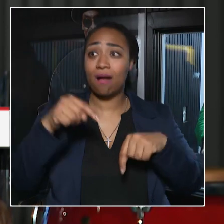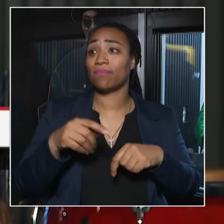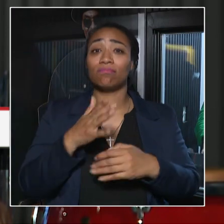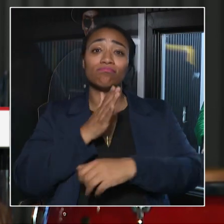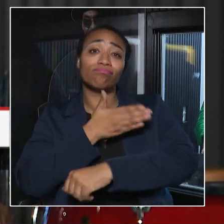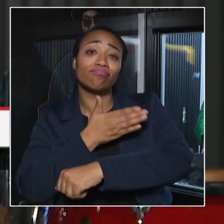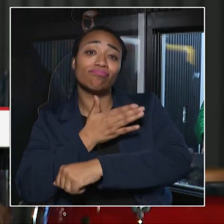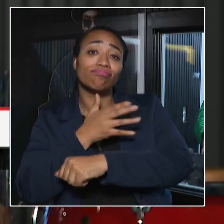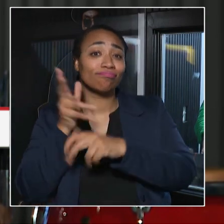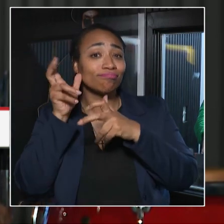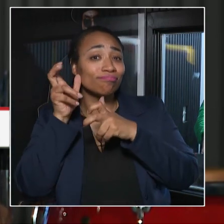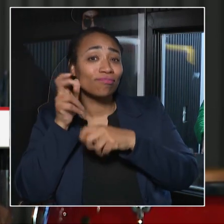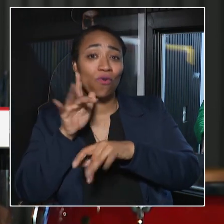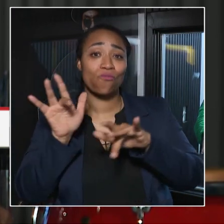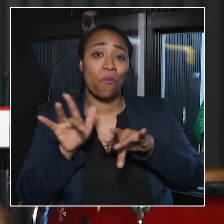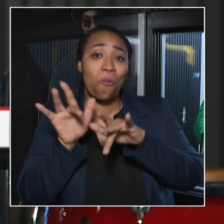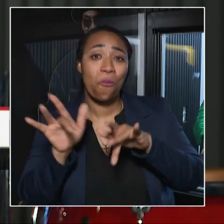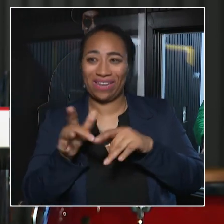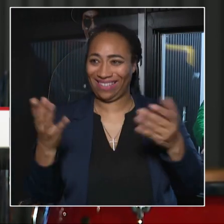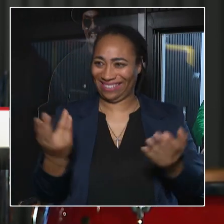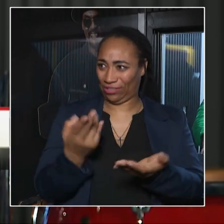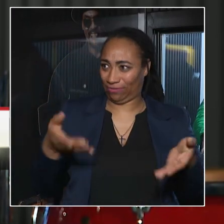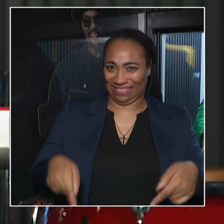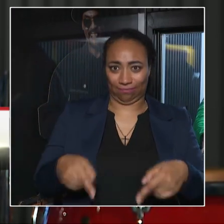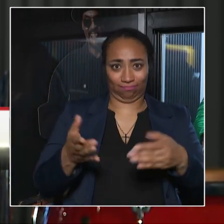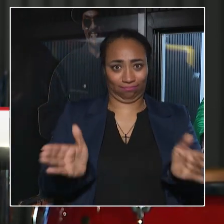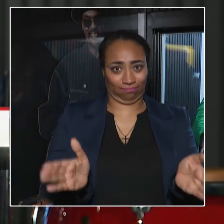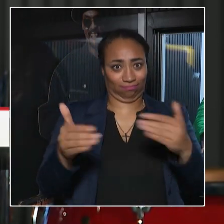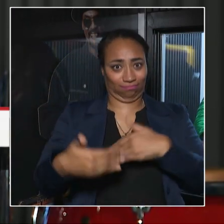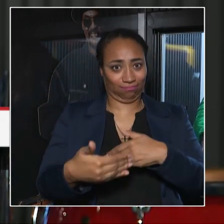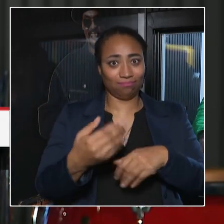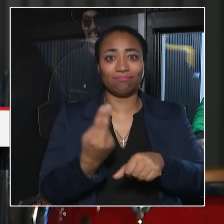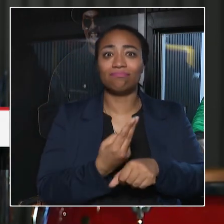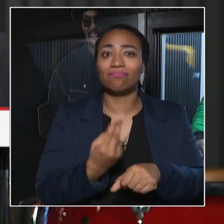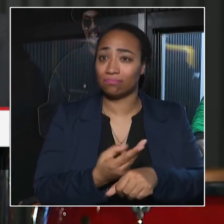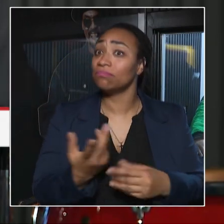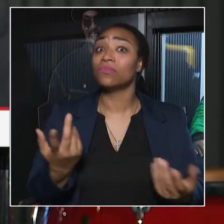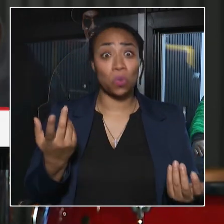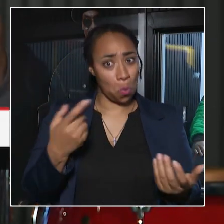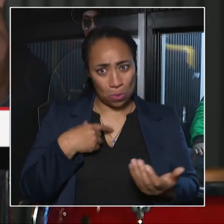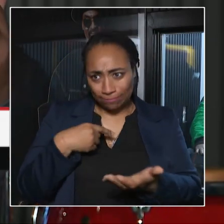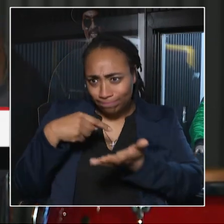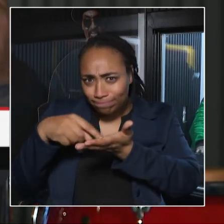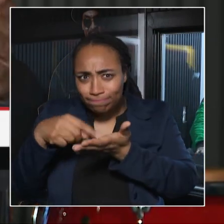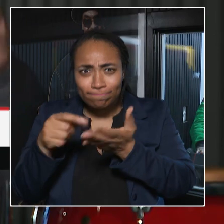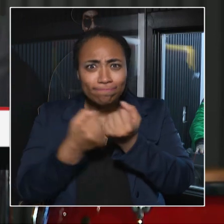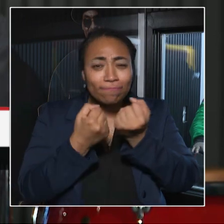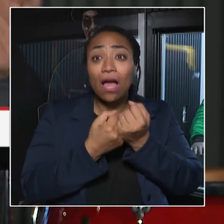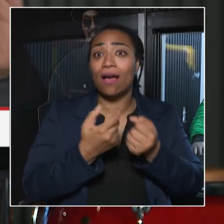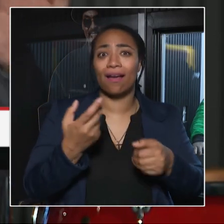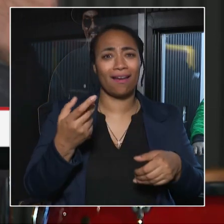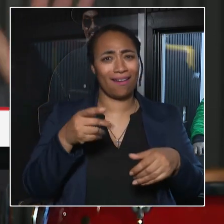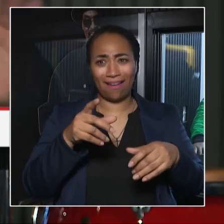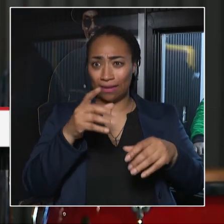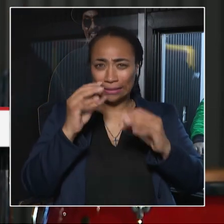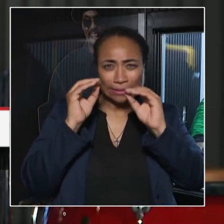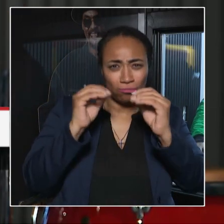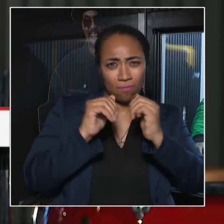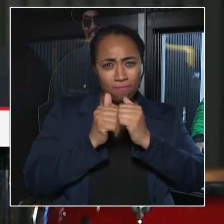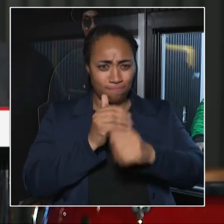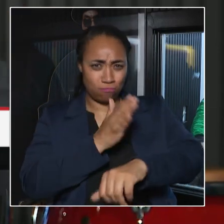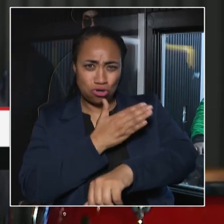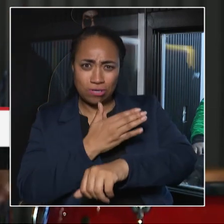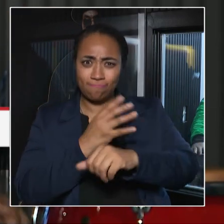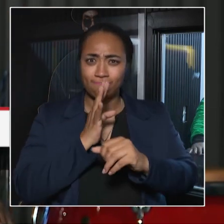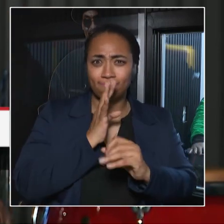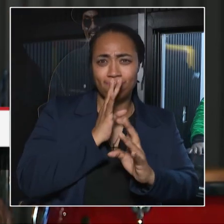on the radio and getting our artists paid. We're going to be teaching them how to do scores, to do commercials, and things. It's so much money in music, but the